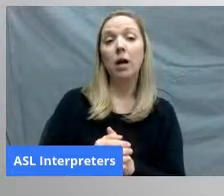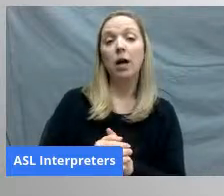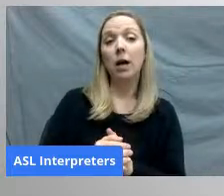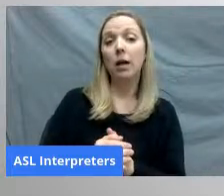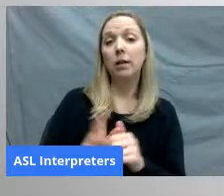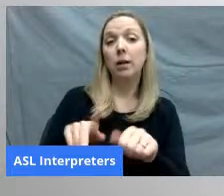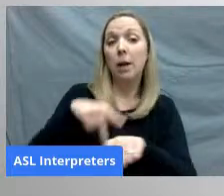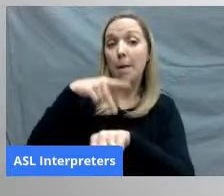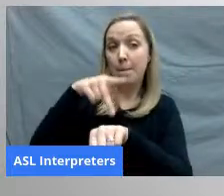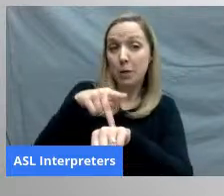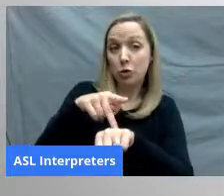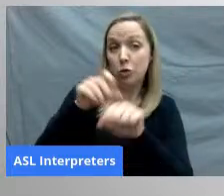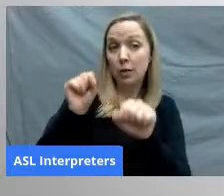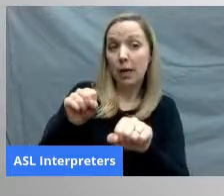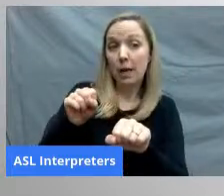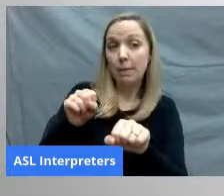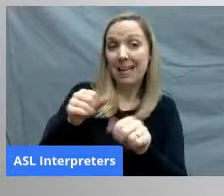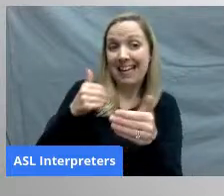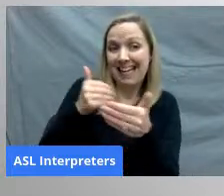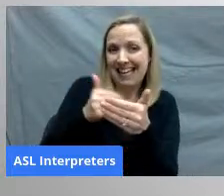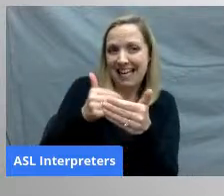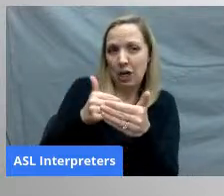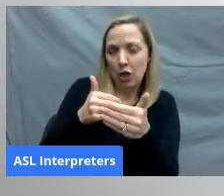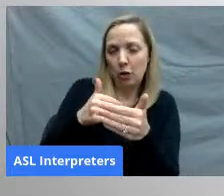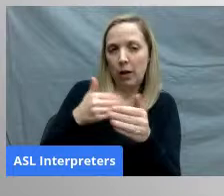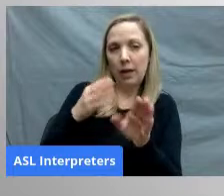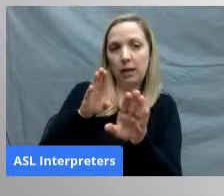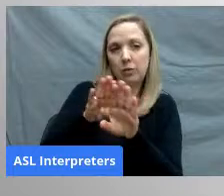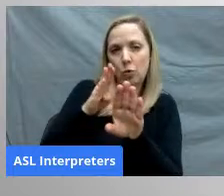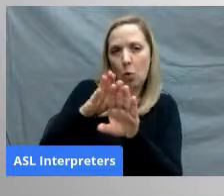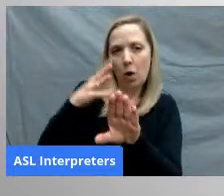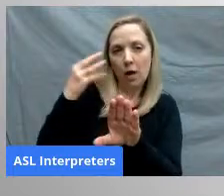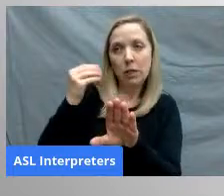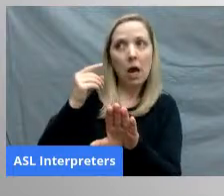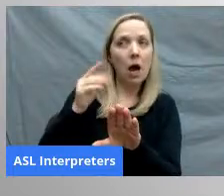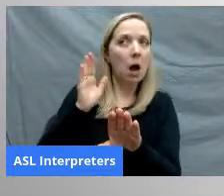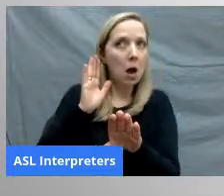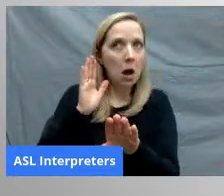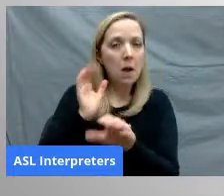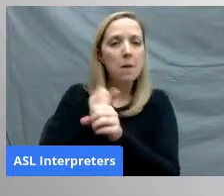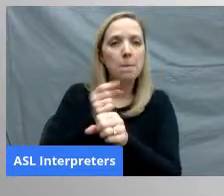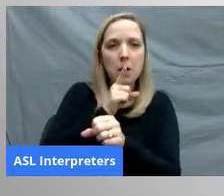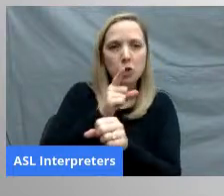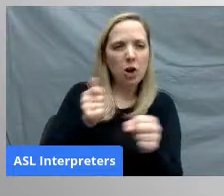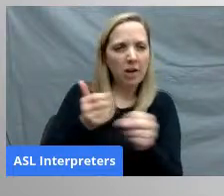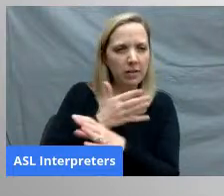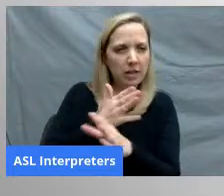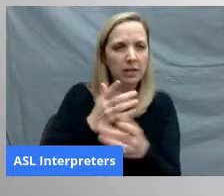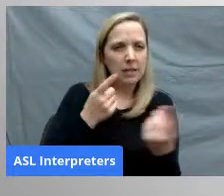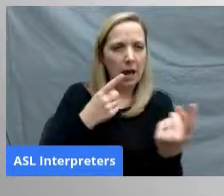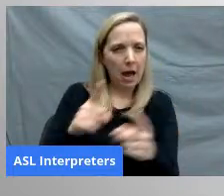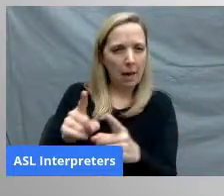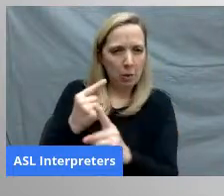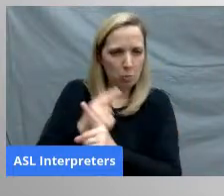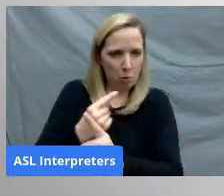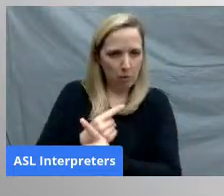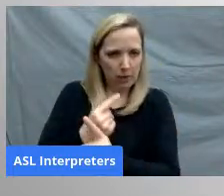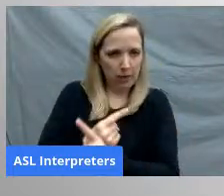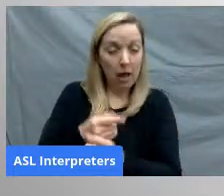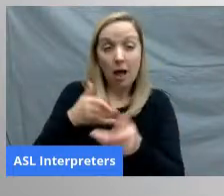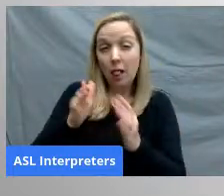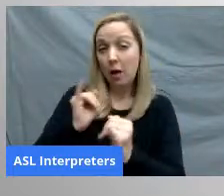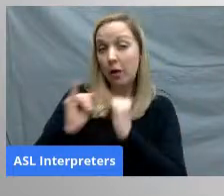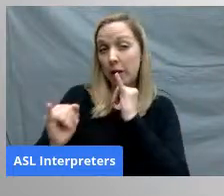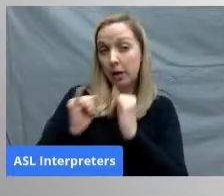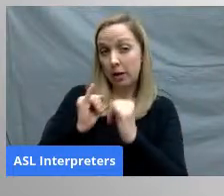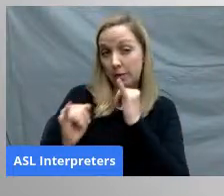earshot outside of the door to make sure that it's handled correctly and allowing those interviews to happen, but protecting our children